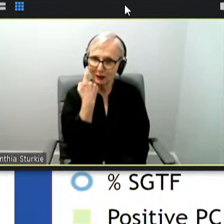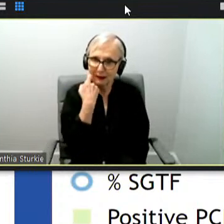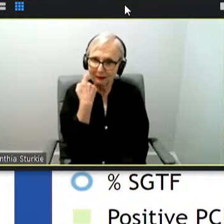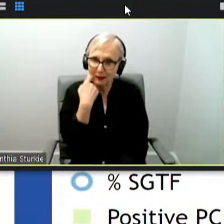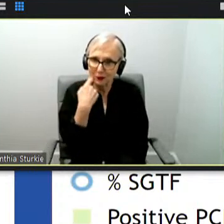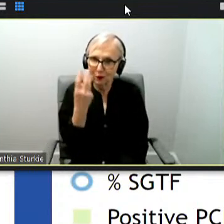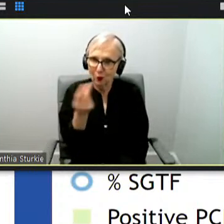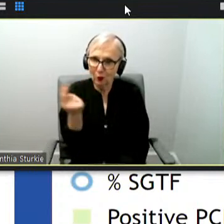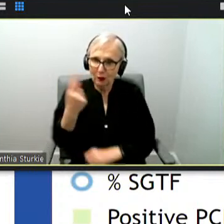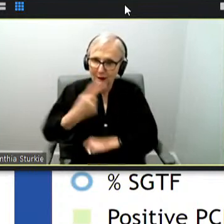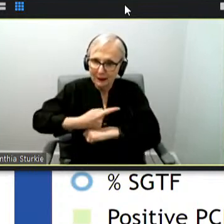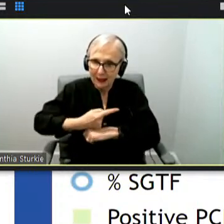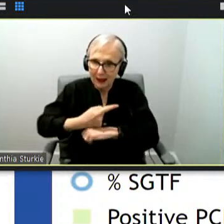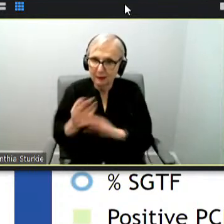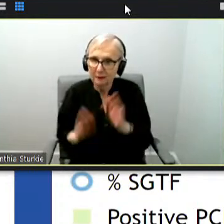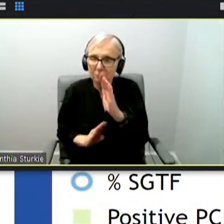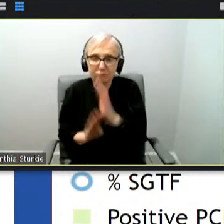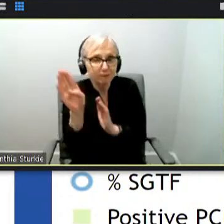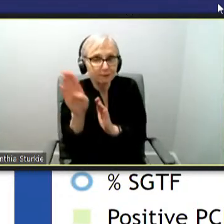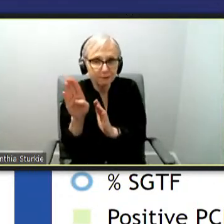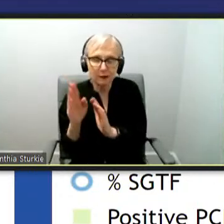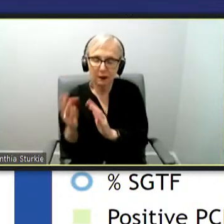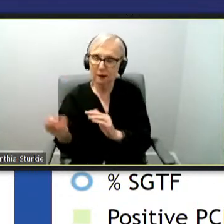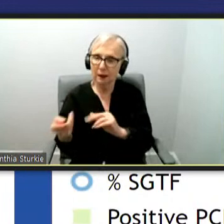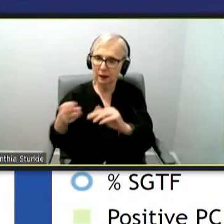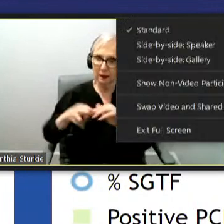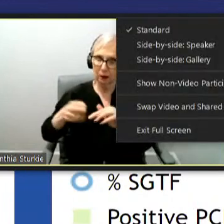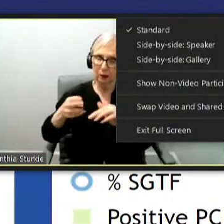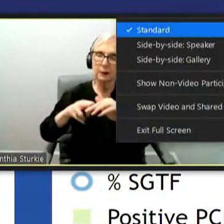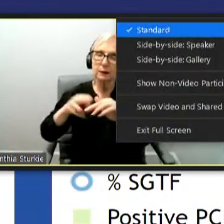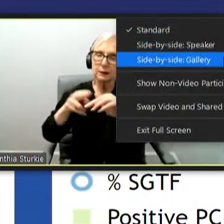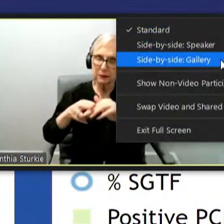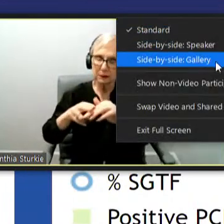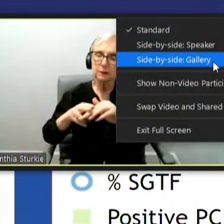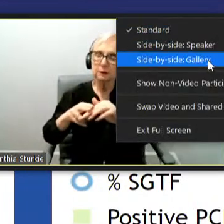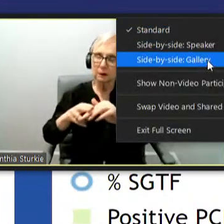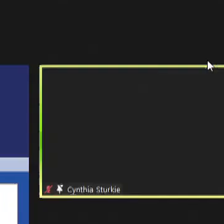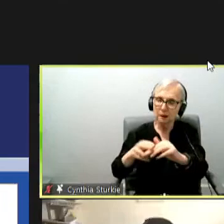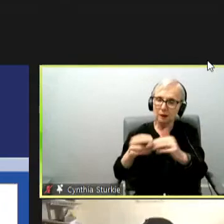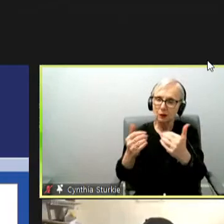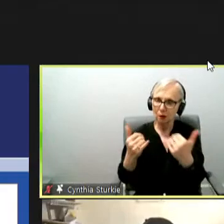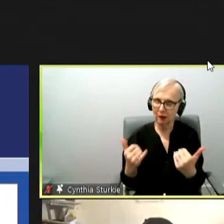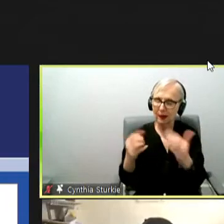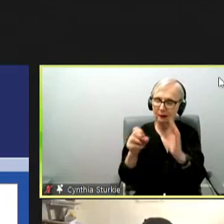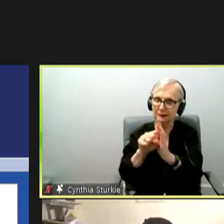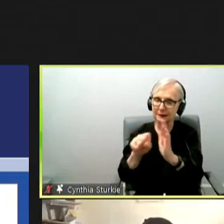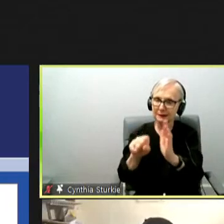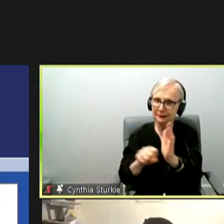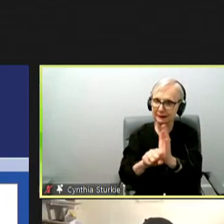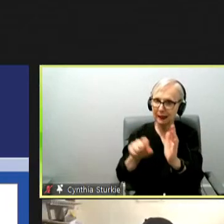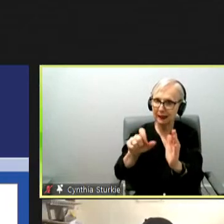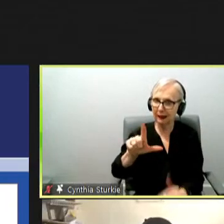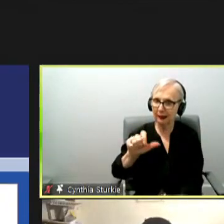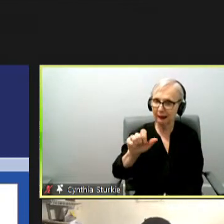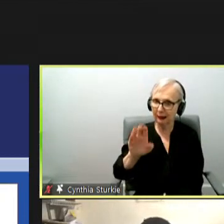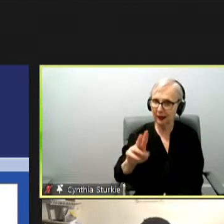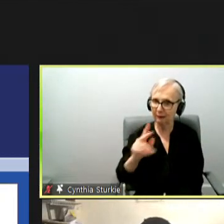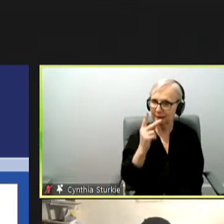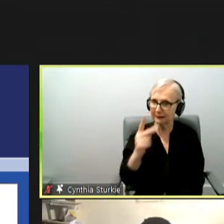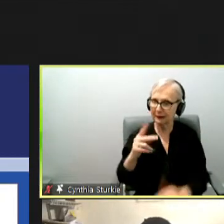days, we've seen a really rapid increase. And so at this point, we are now in our state lab seeing about 45%, probably just